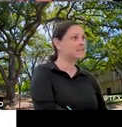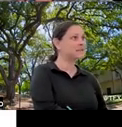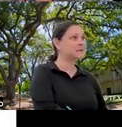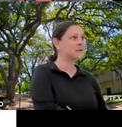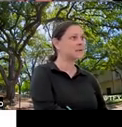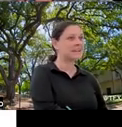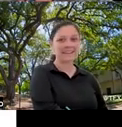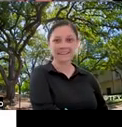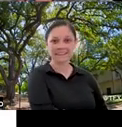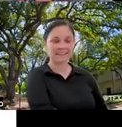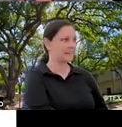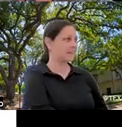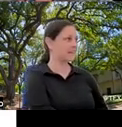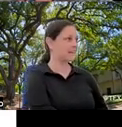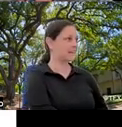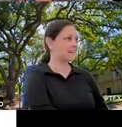is that the next place we're going?